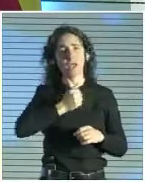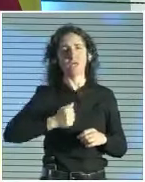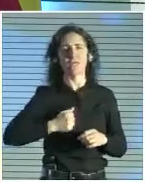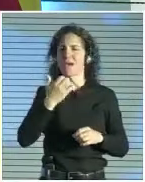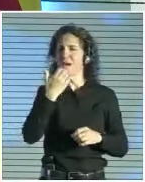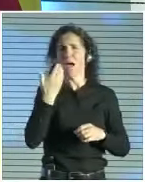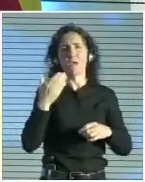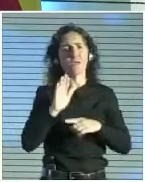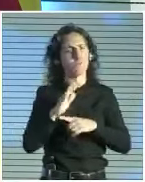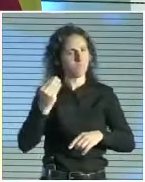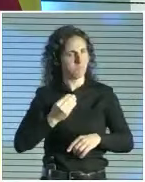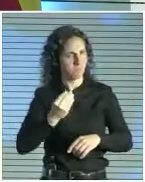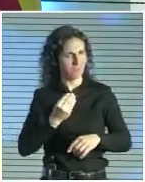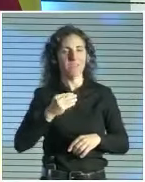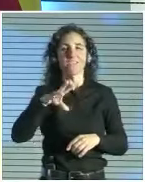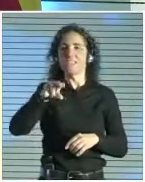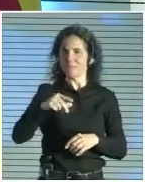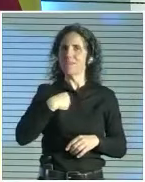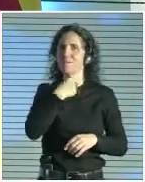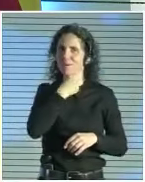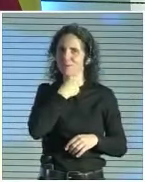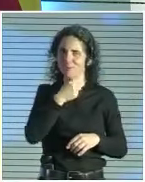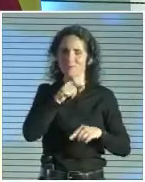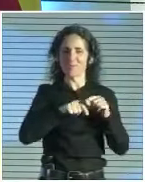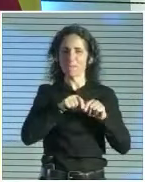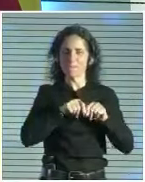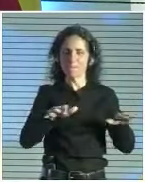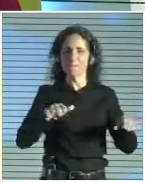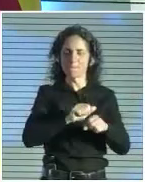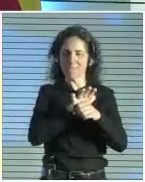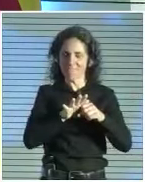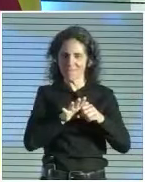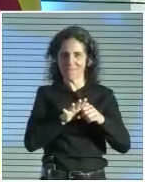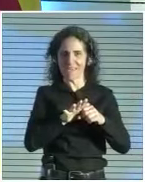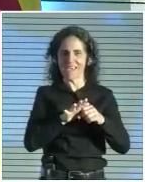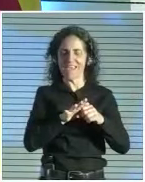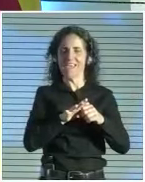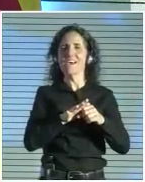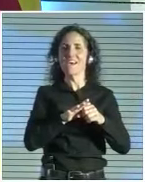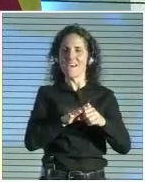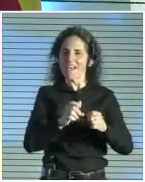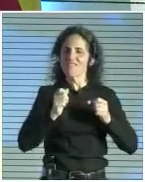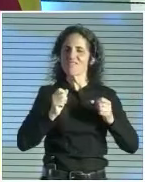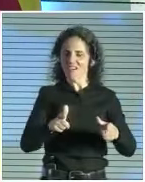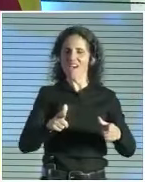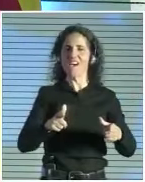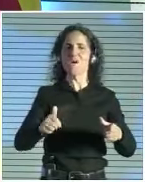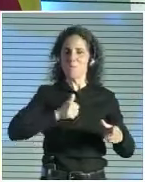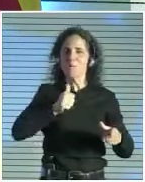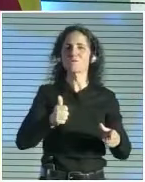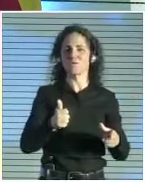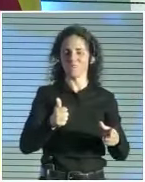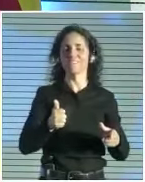catalyst, as a crisis, as an opportunity, and that many destinations over there learned. I mentioned before how Austria learned that all